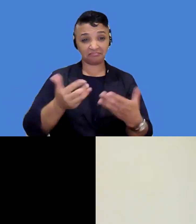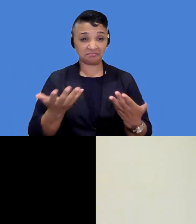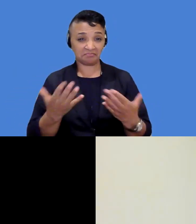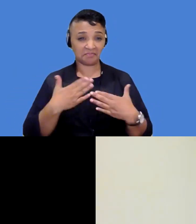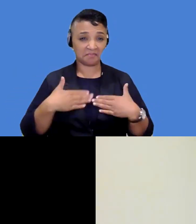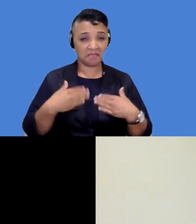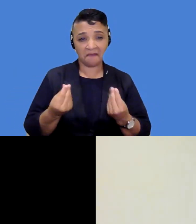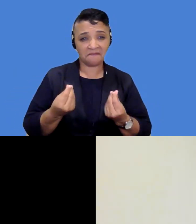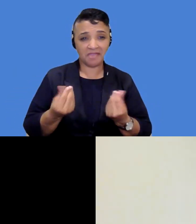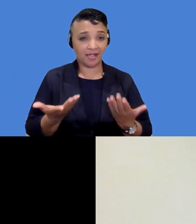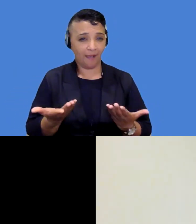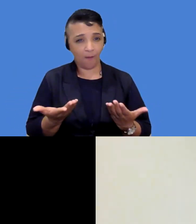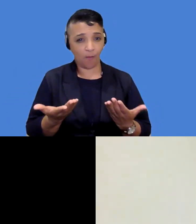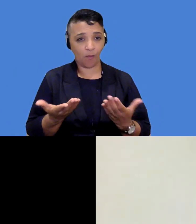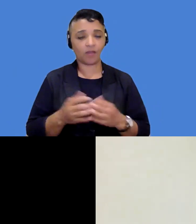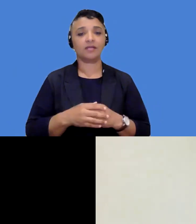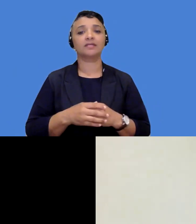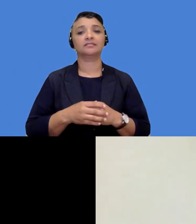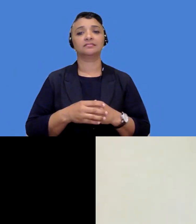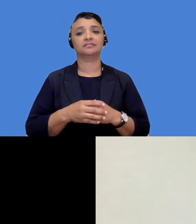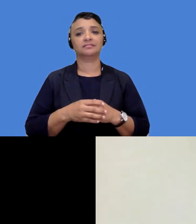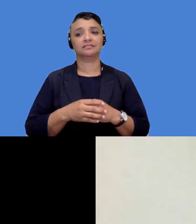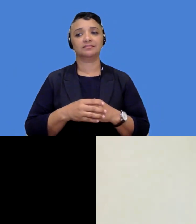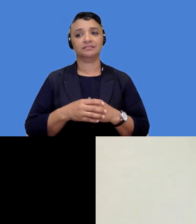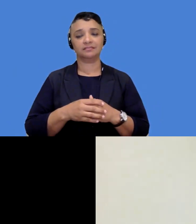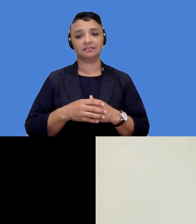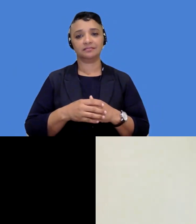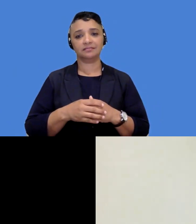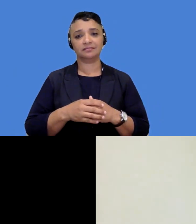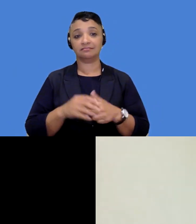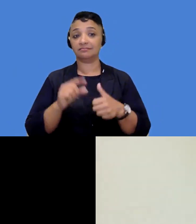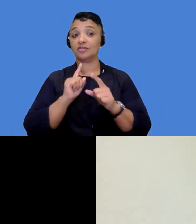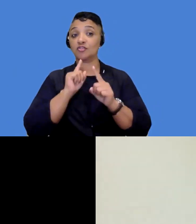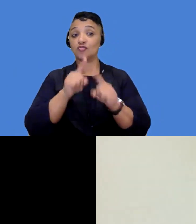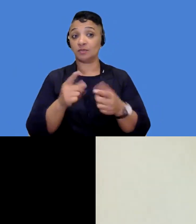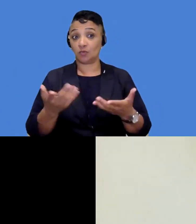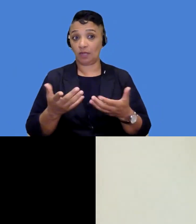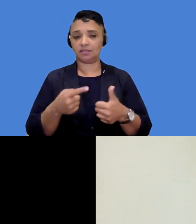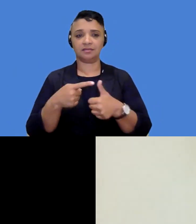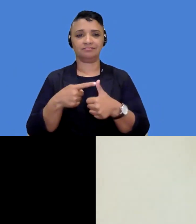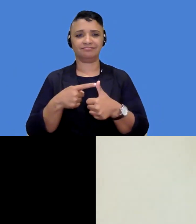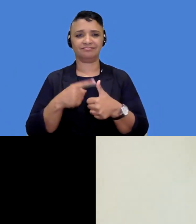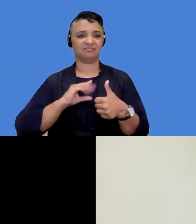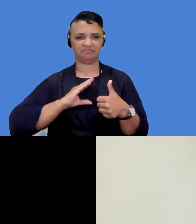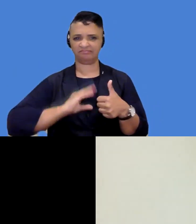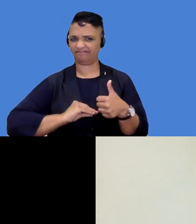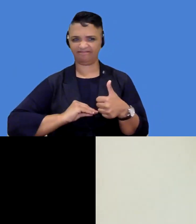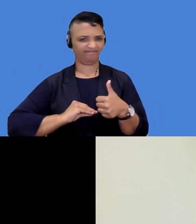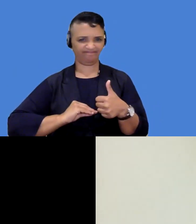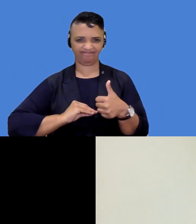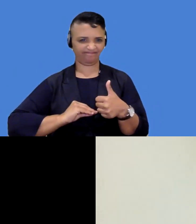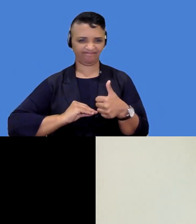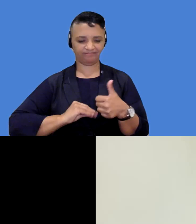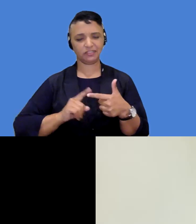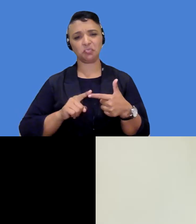how the Global Disability Summit works? The options are not confident,